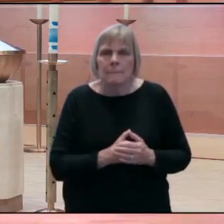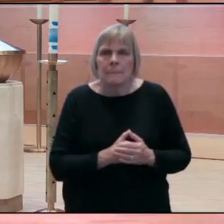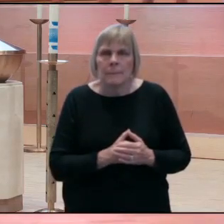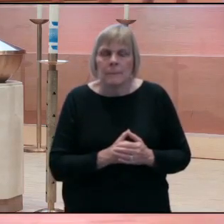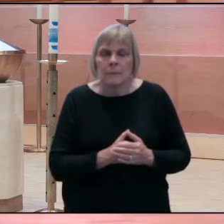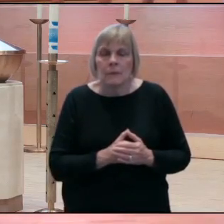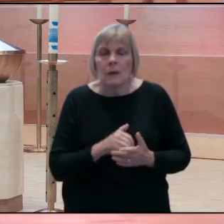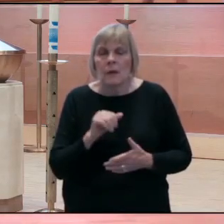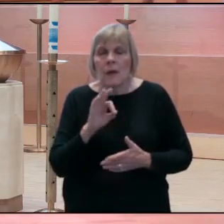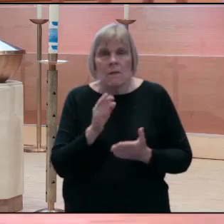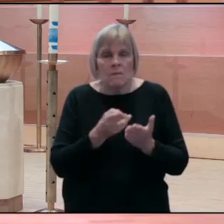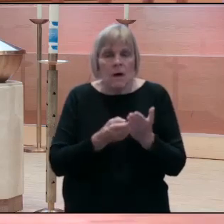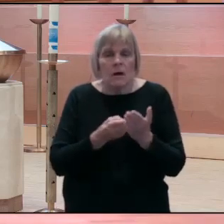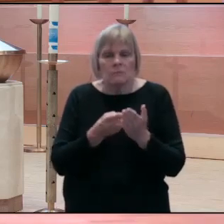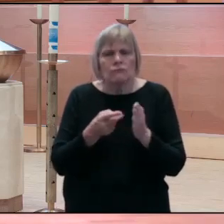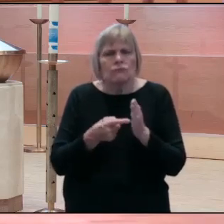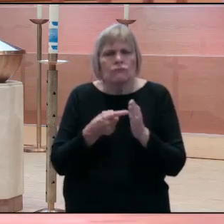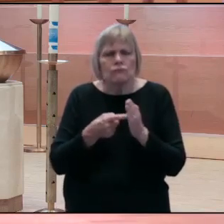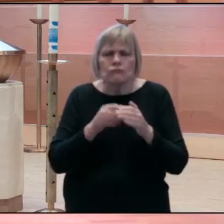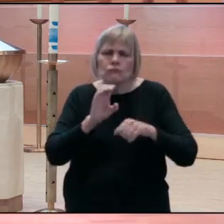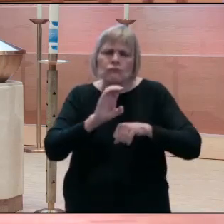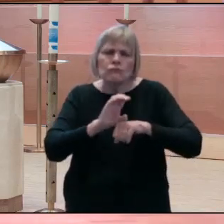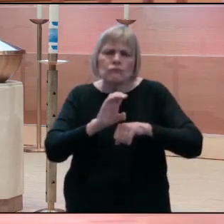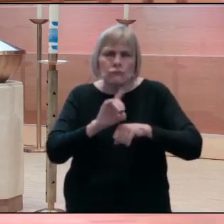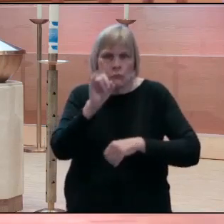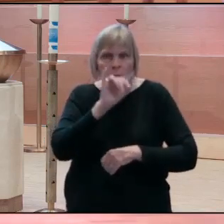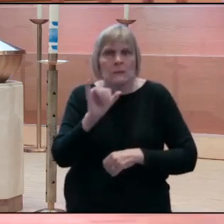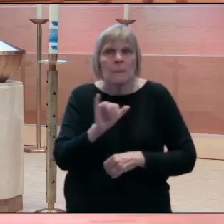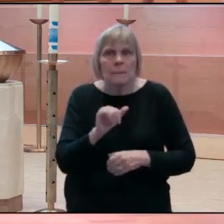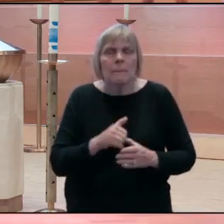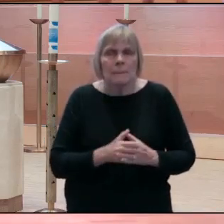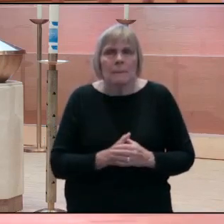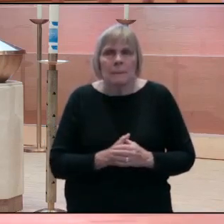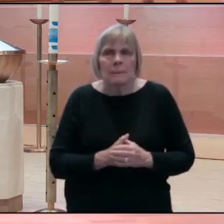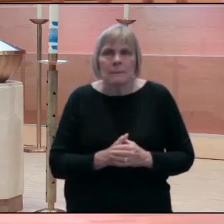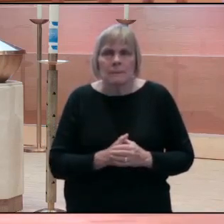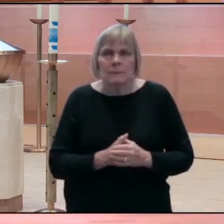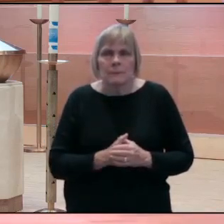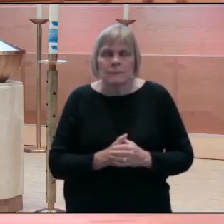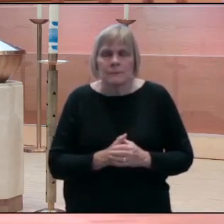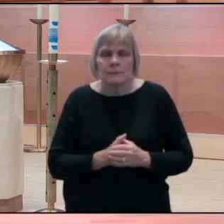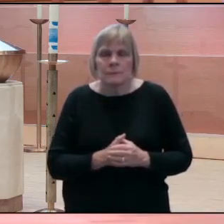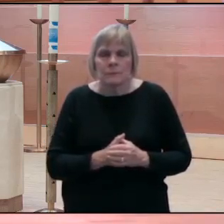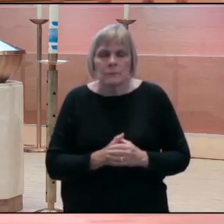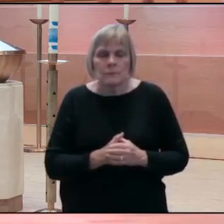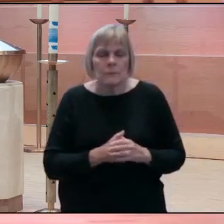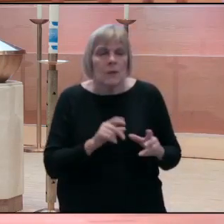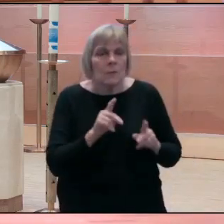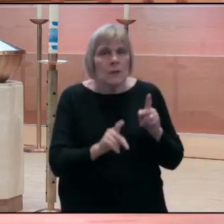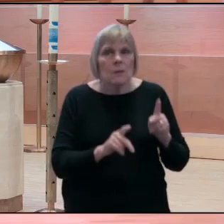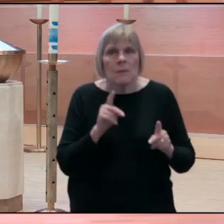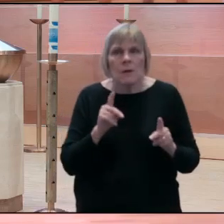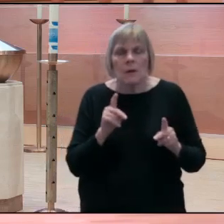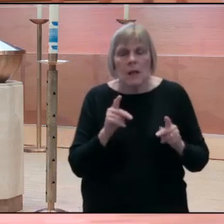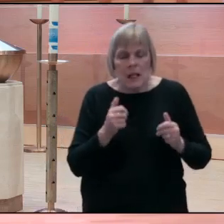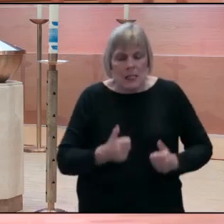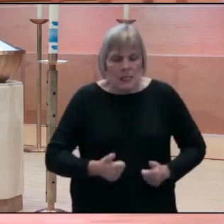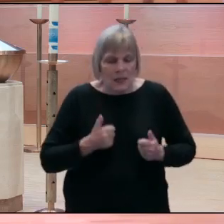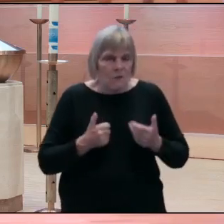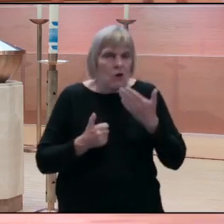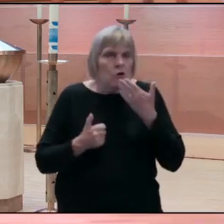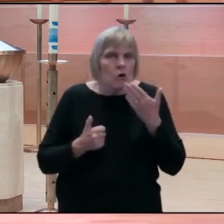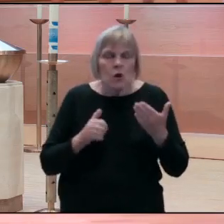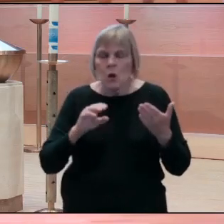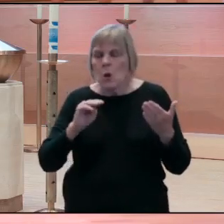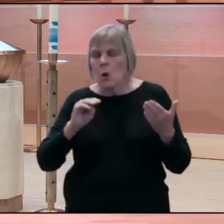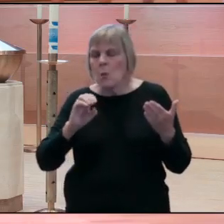And if we're being honest, there's times where the church has looked like that. Where it's just people who all just live good